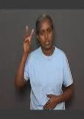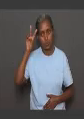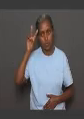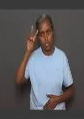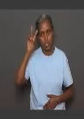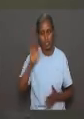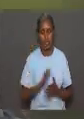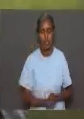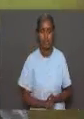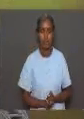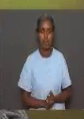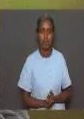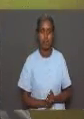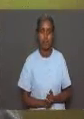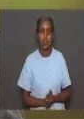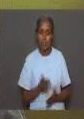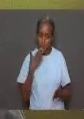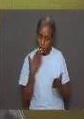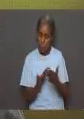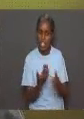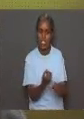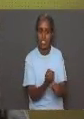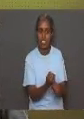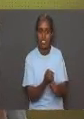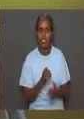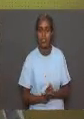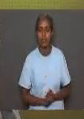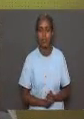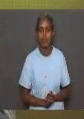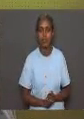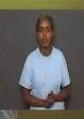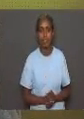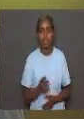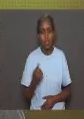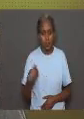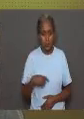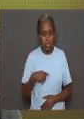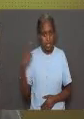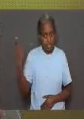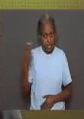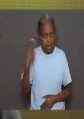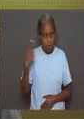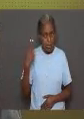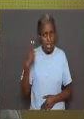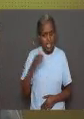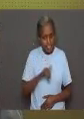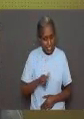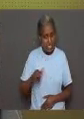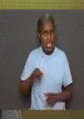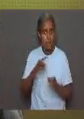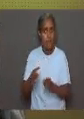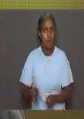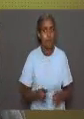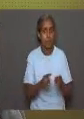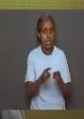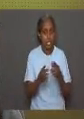15y squared. Well done. We can apply the same method